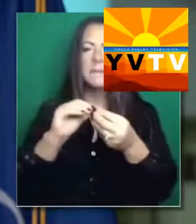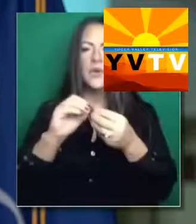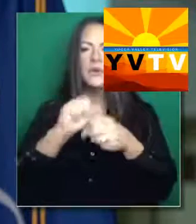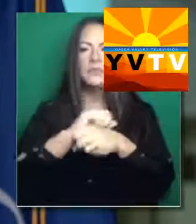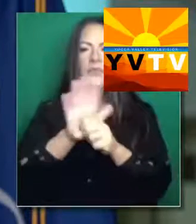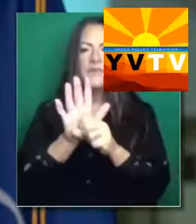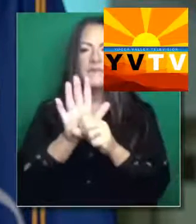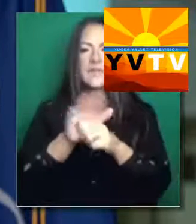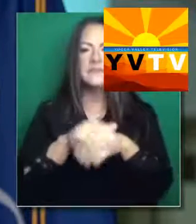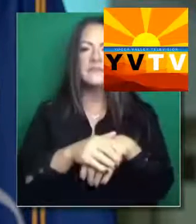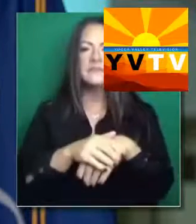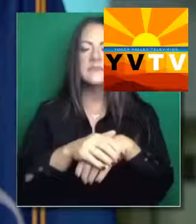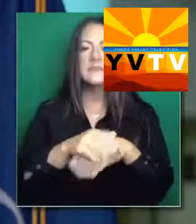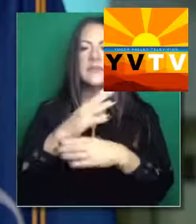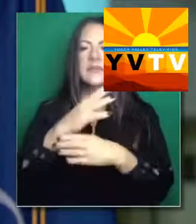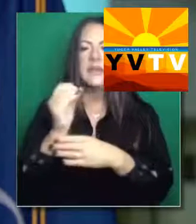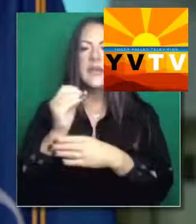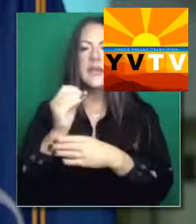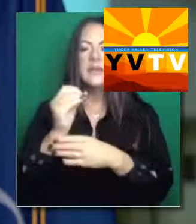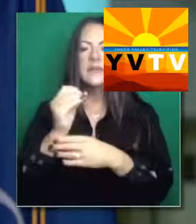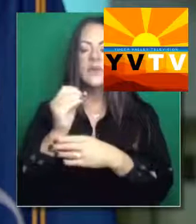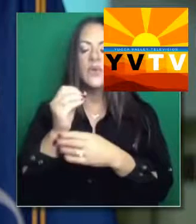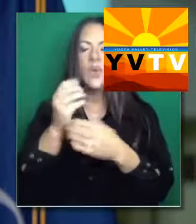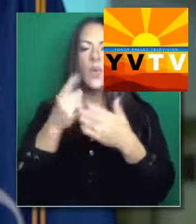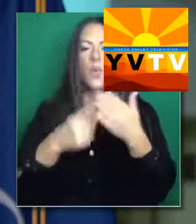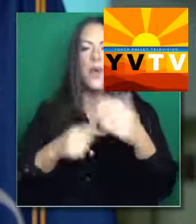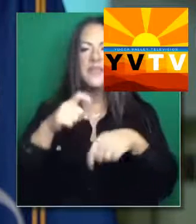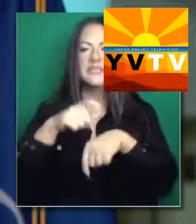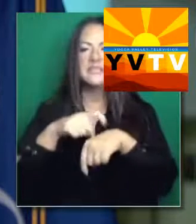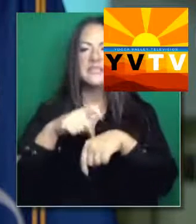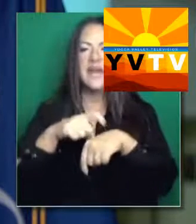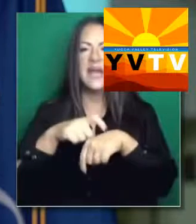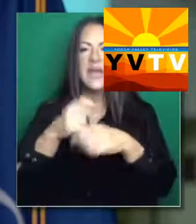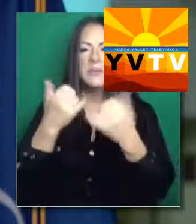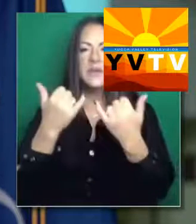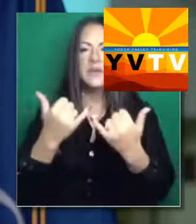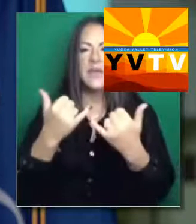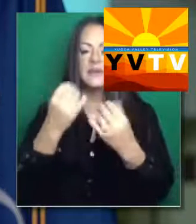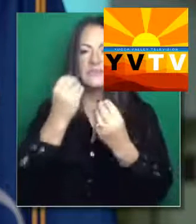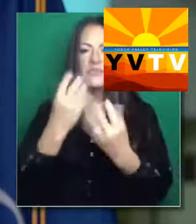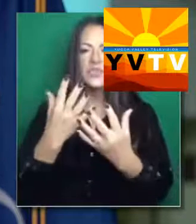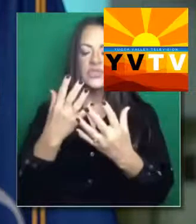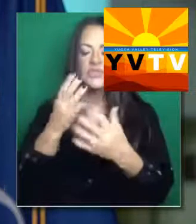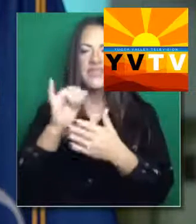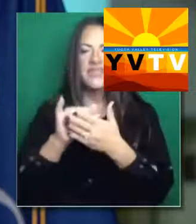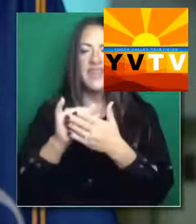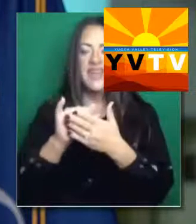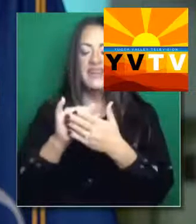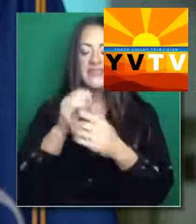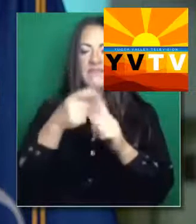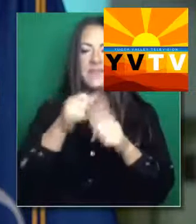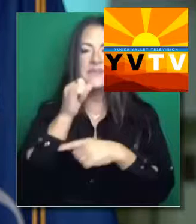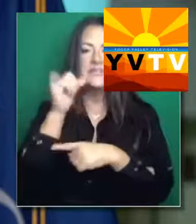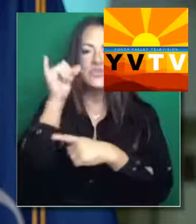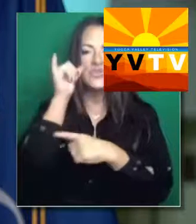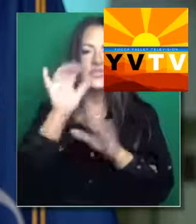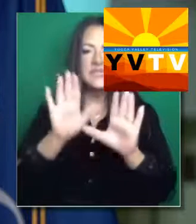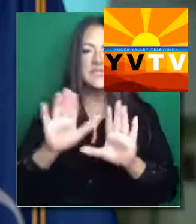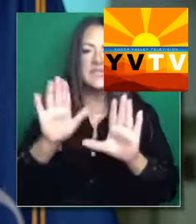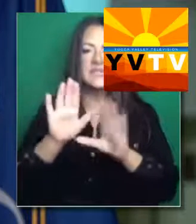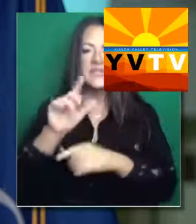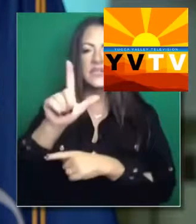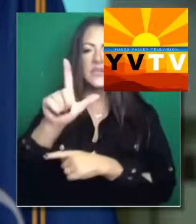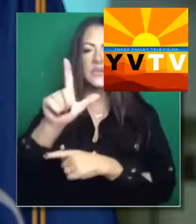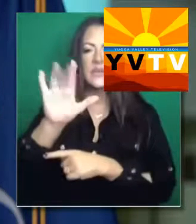reporting period. I'll remind you the latest reporting period reflects Sunday's numbers, and those numbers come in at